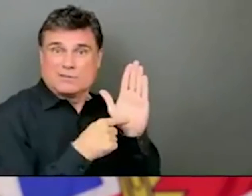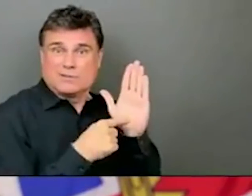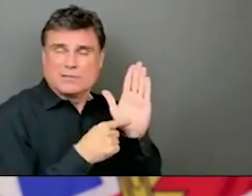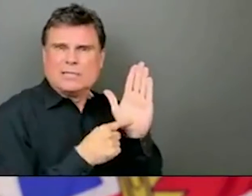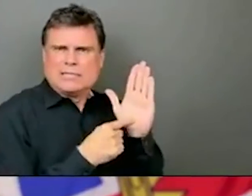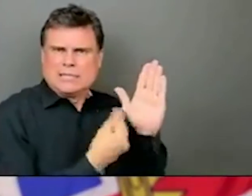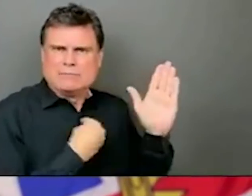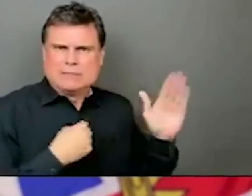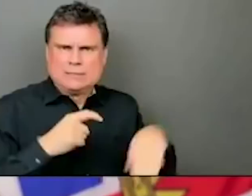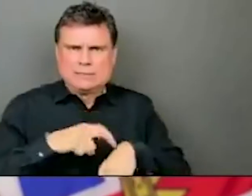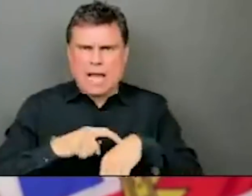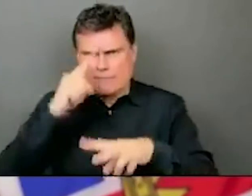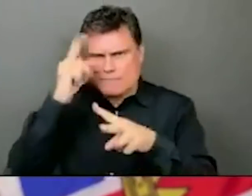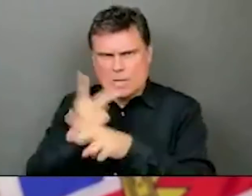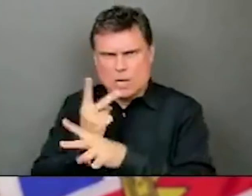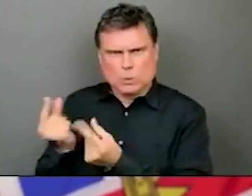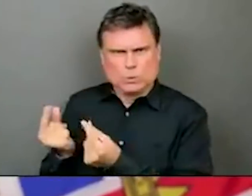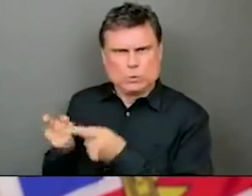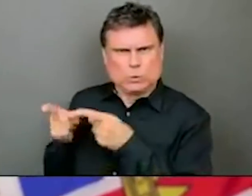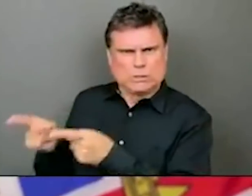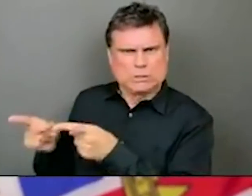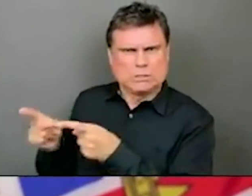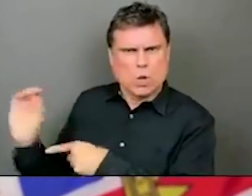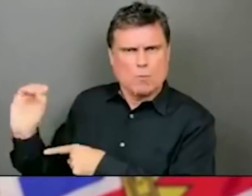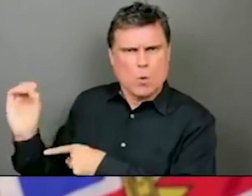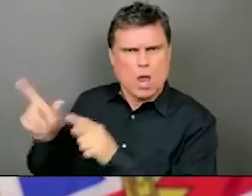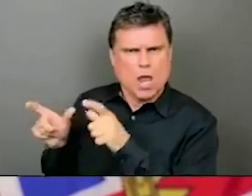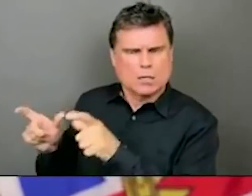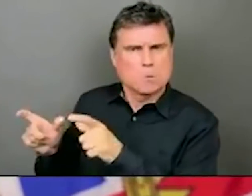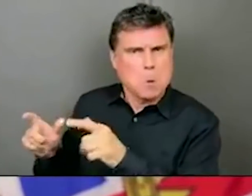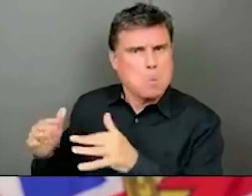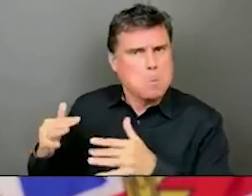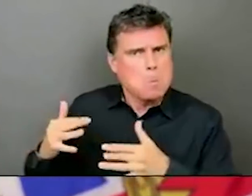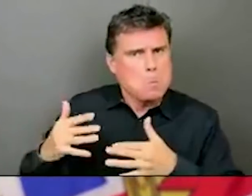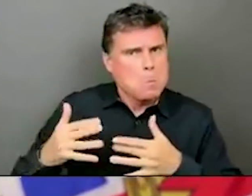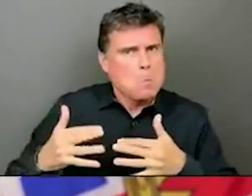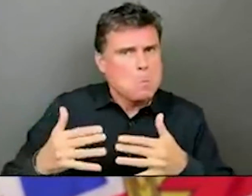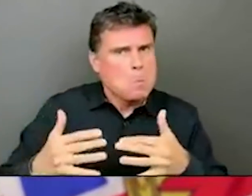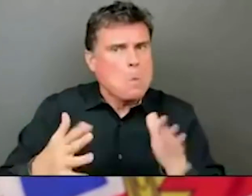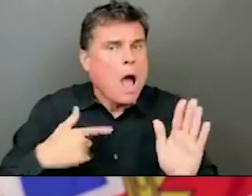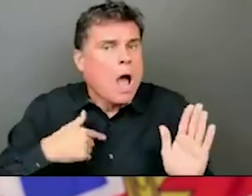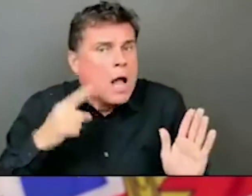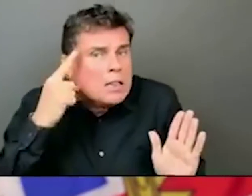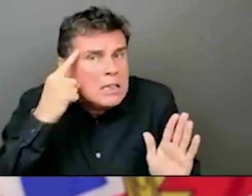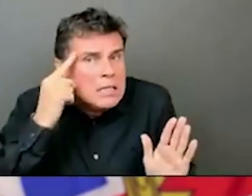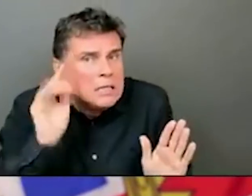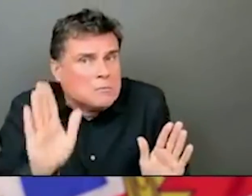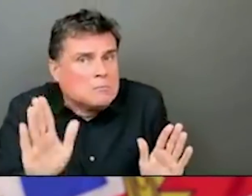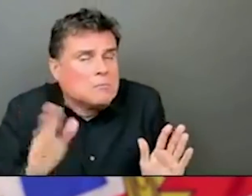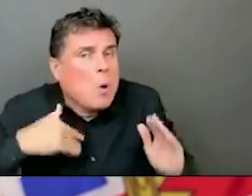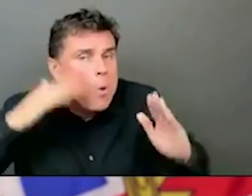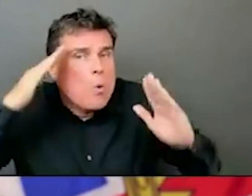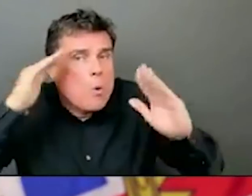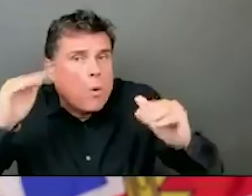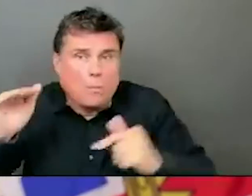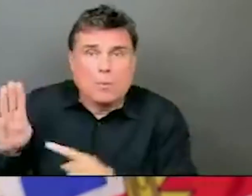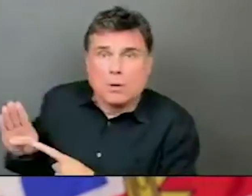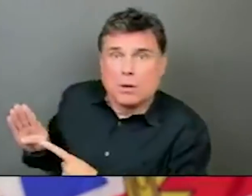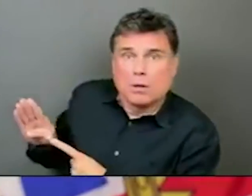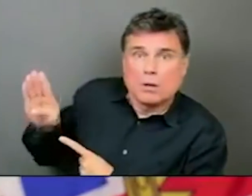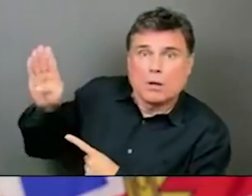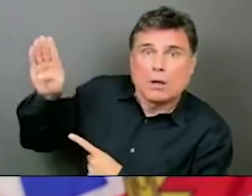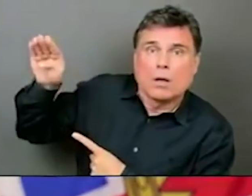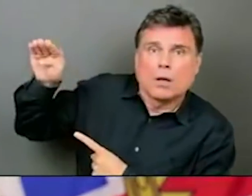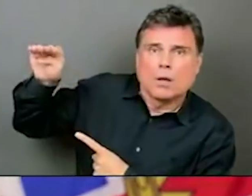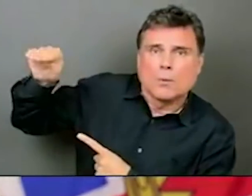risk settings and to give us time to understand Omicron more. So yes, we are seeing the peak, I hope, in